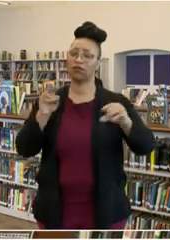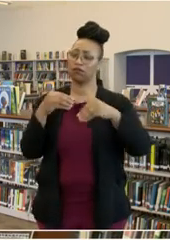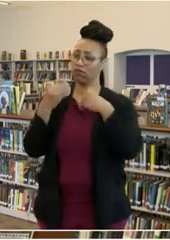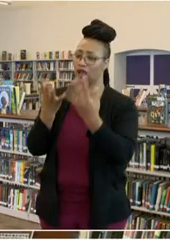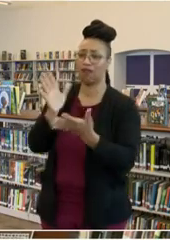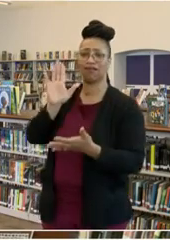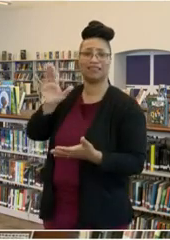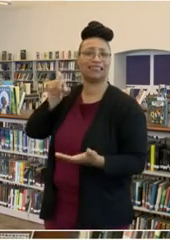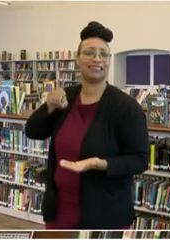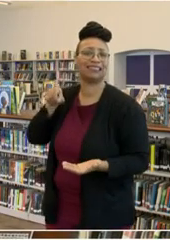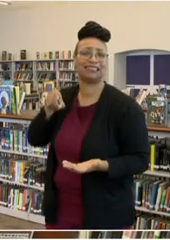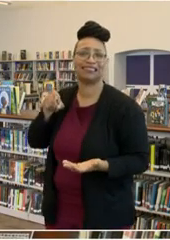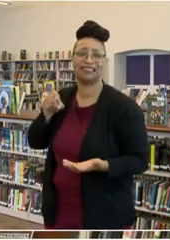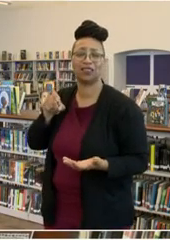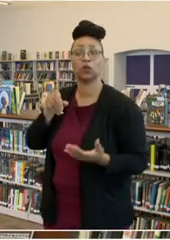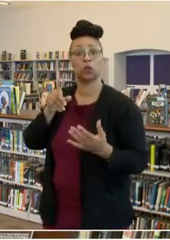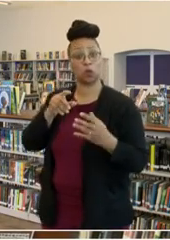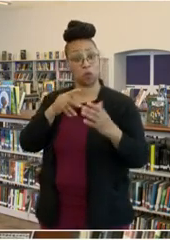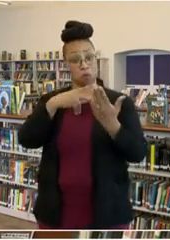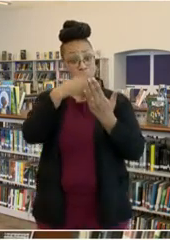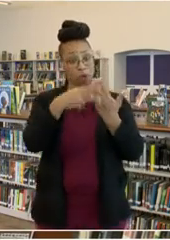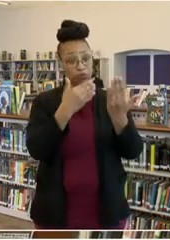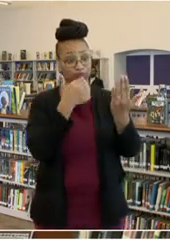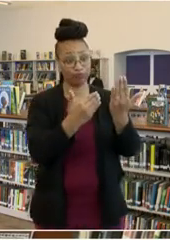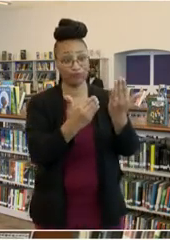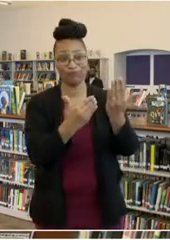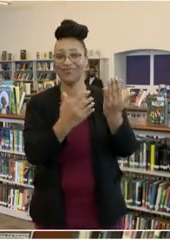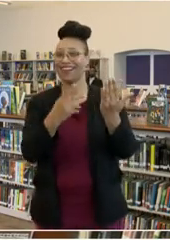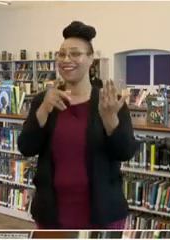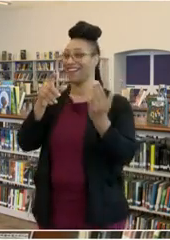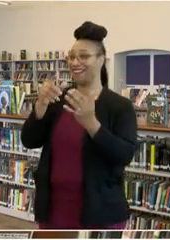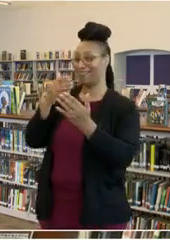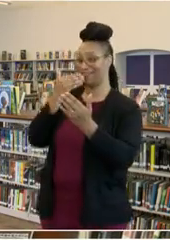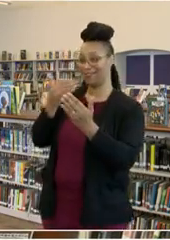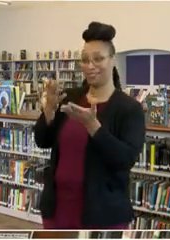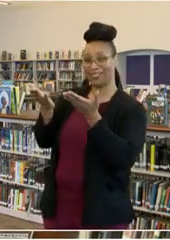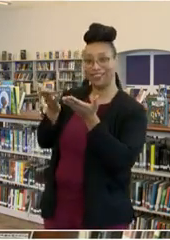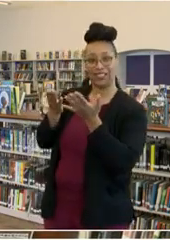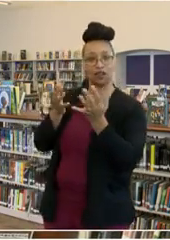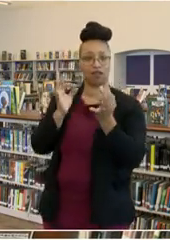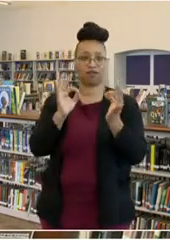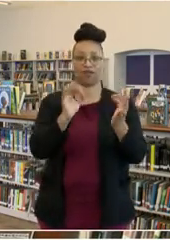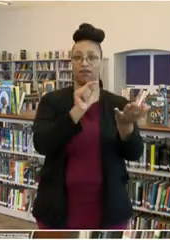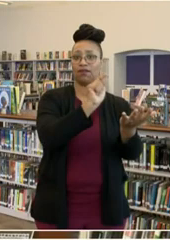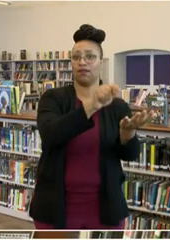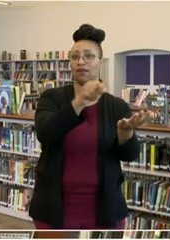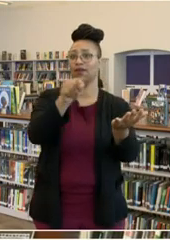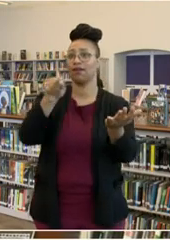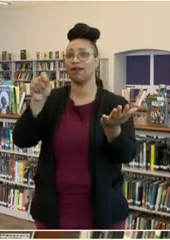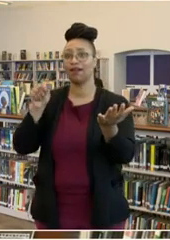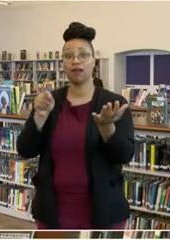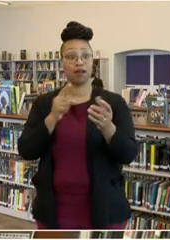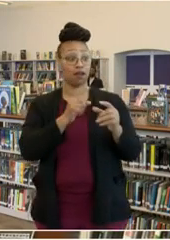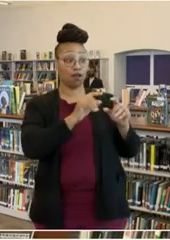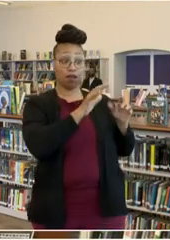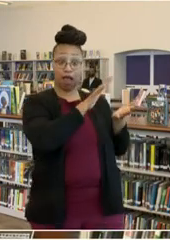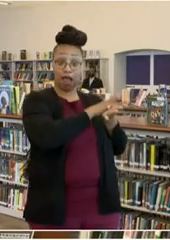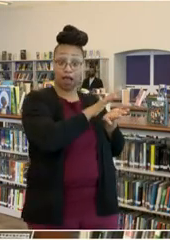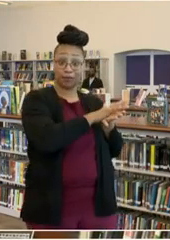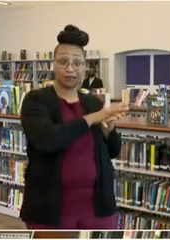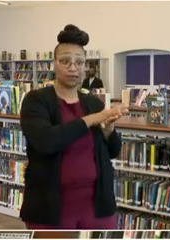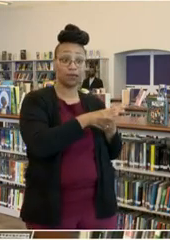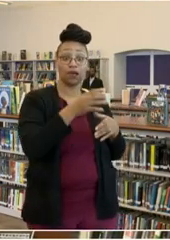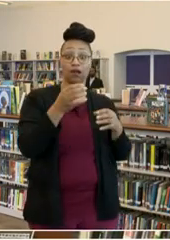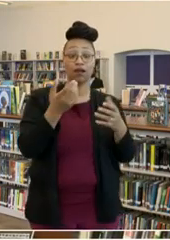them academically and socially and emotionally, but it also helps families just emphasizes